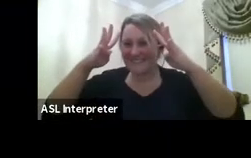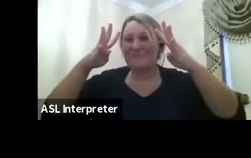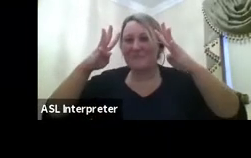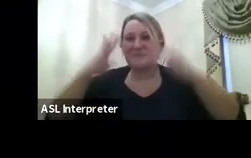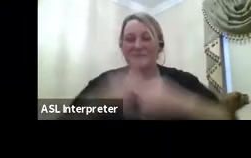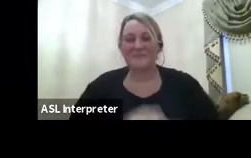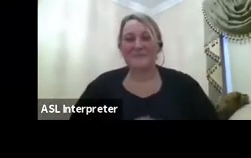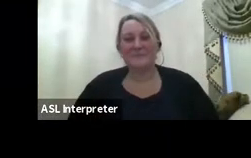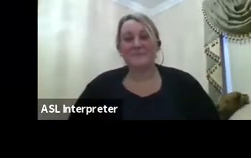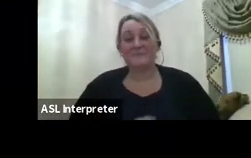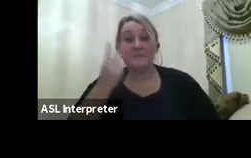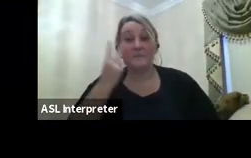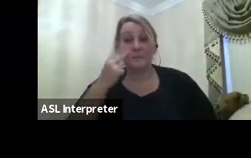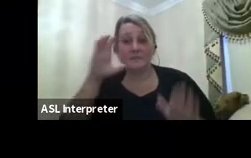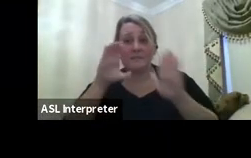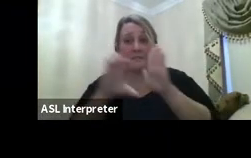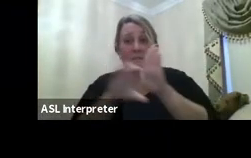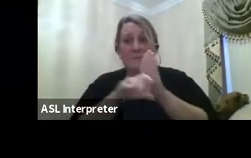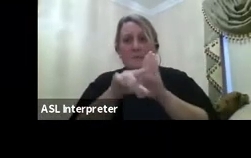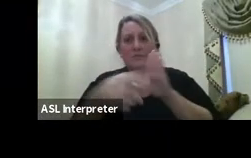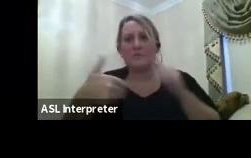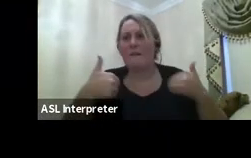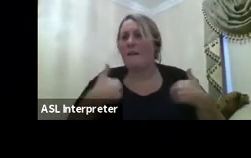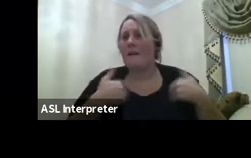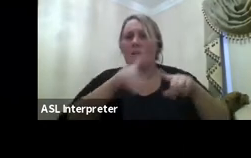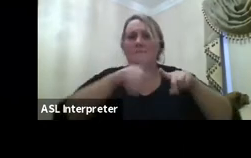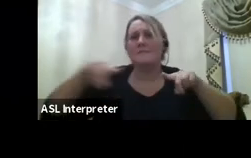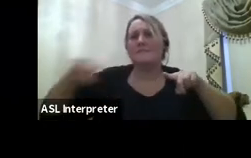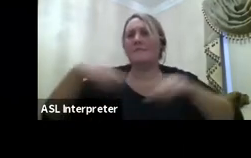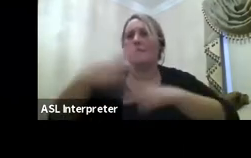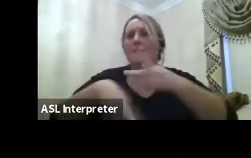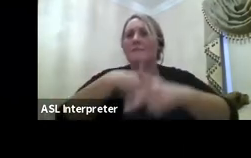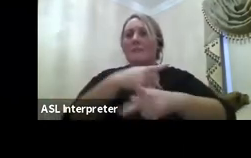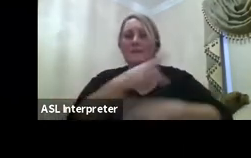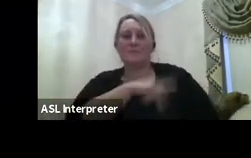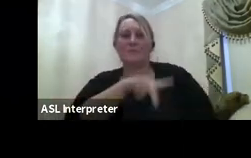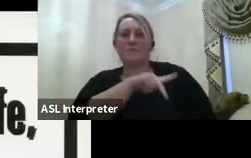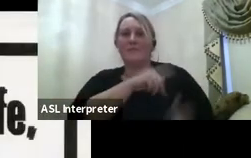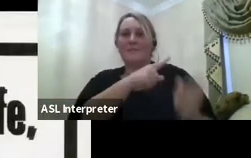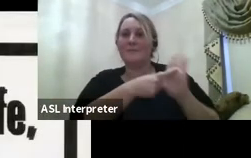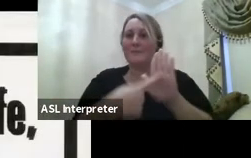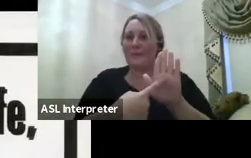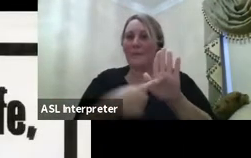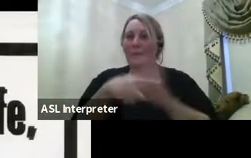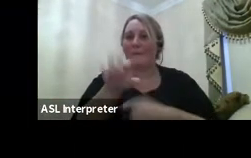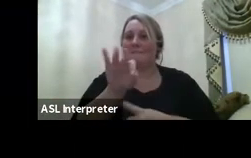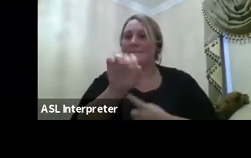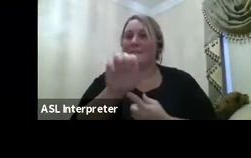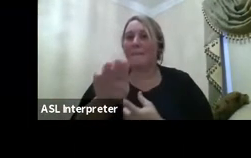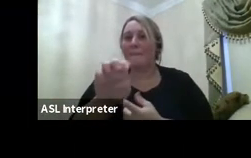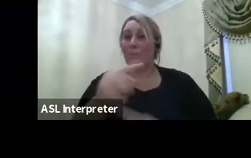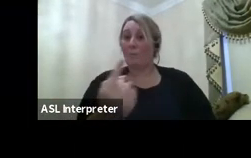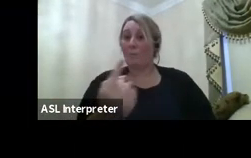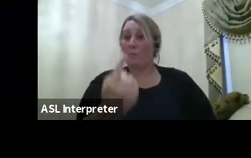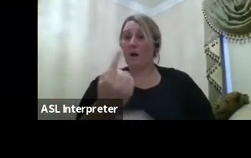just floating around in the context. It's just part of the soup. Um, and I think that,